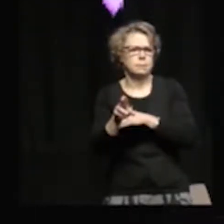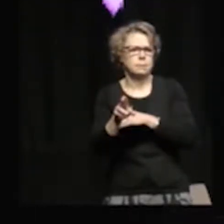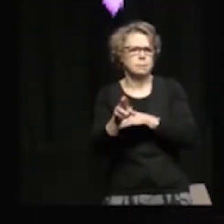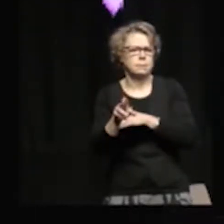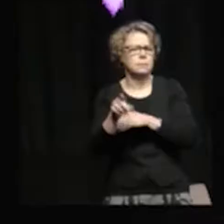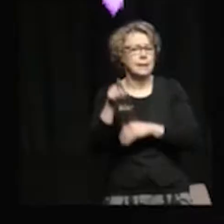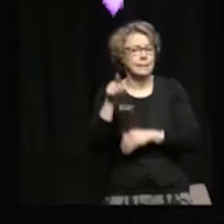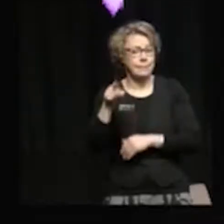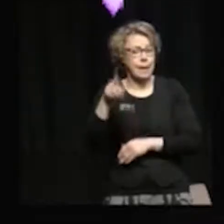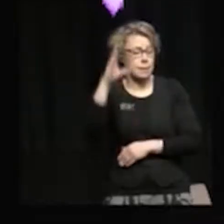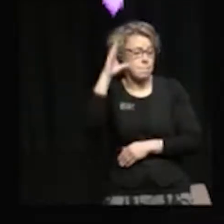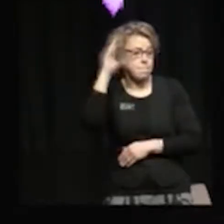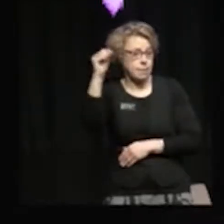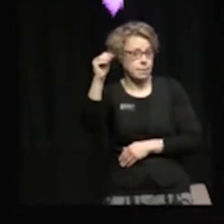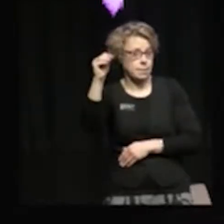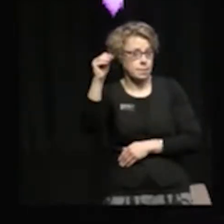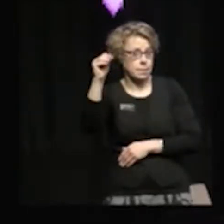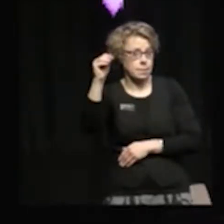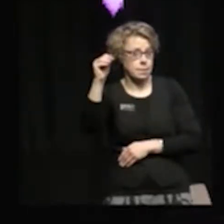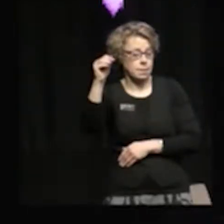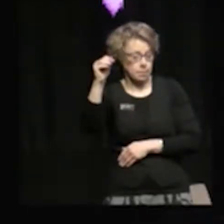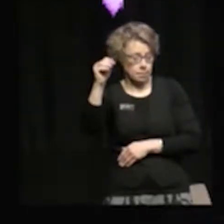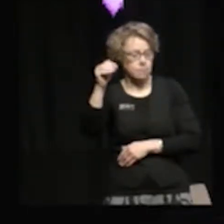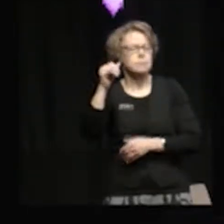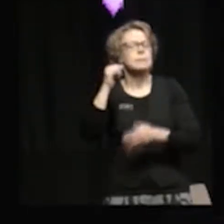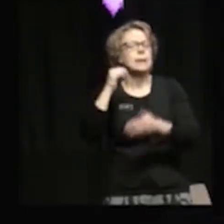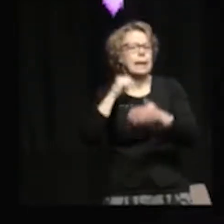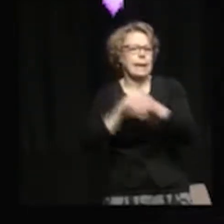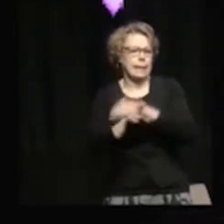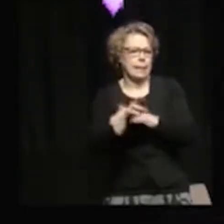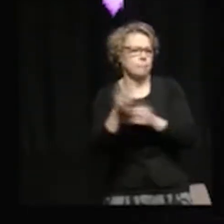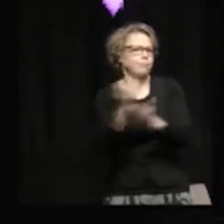That man got in.